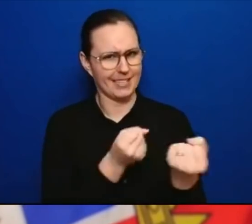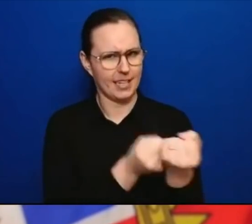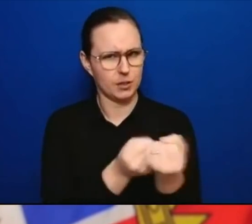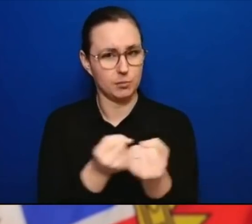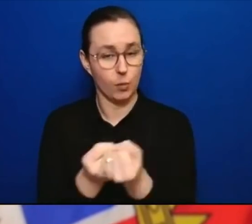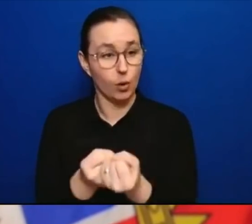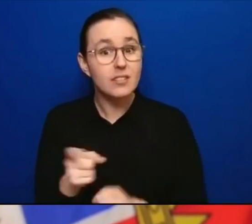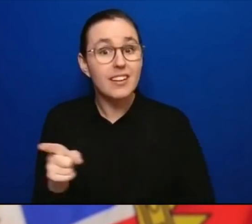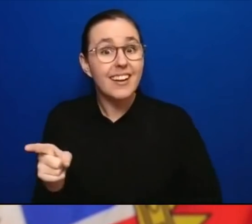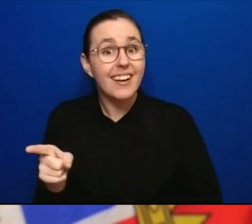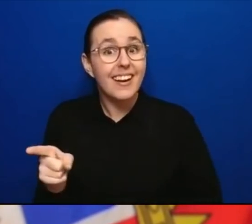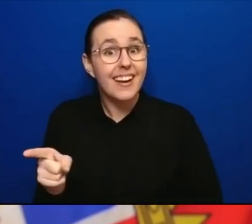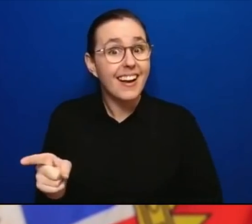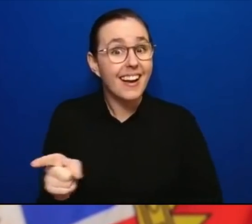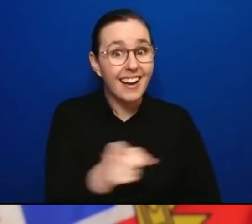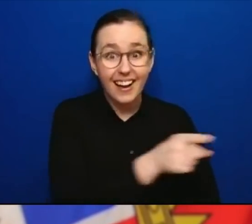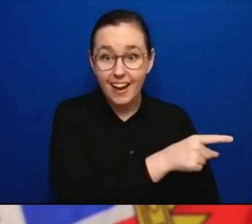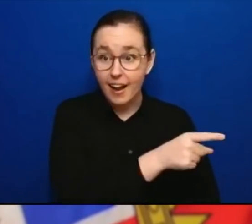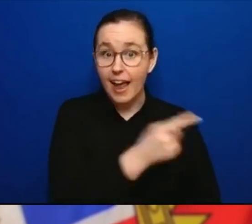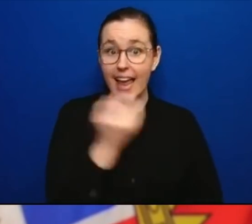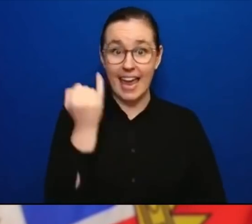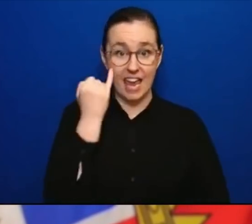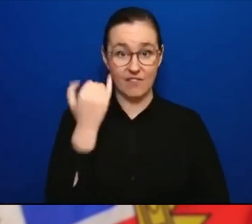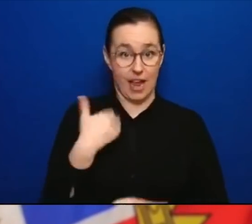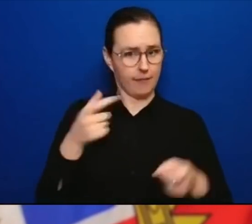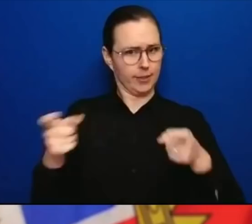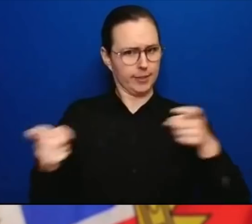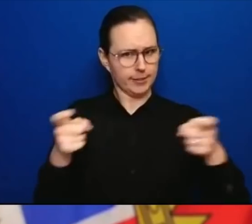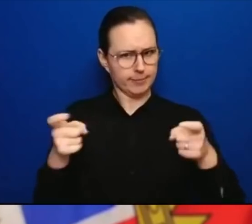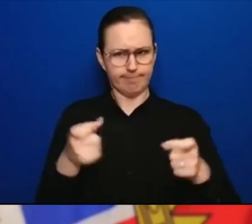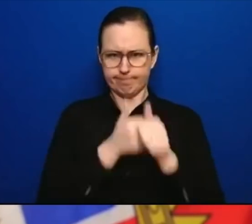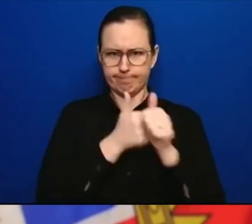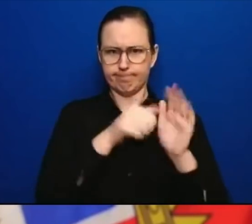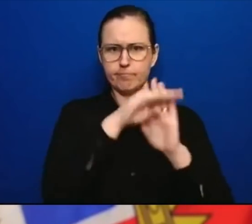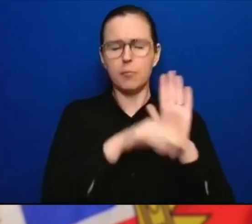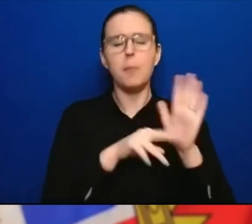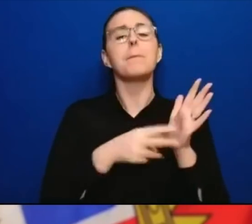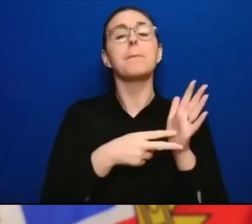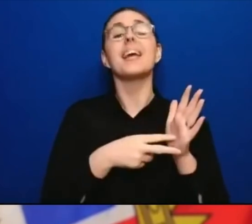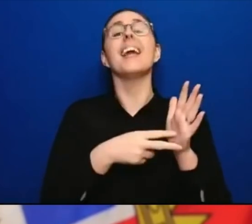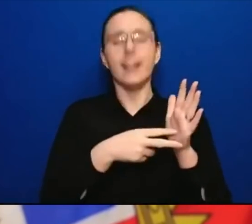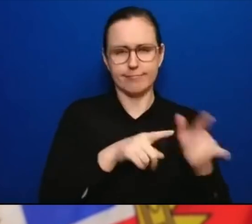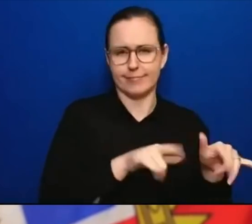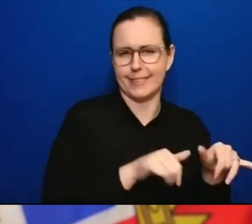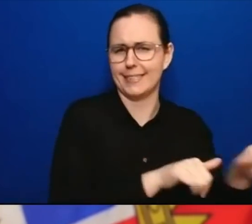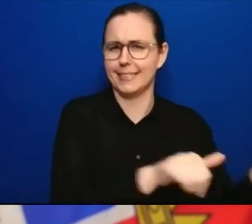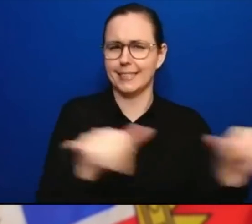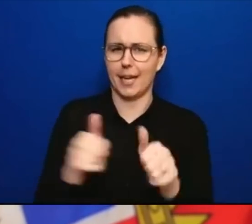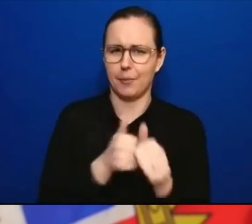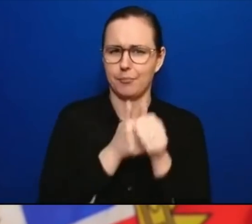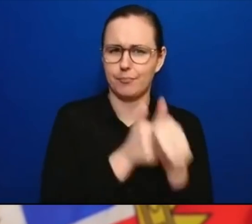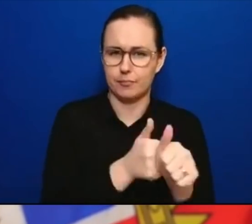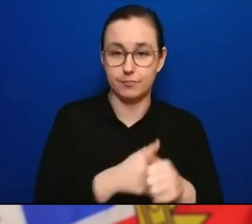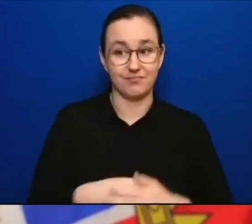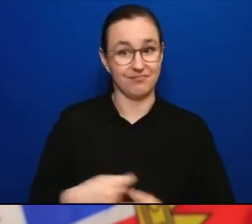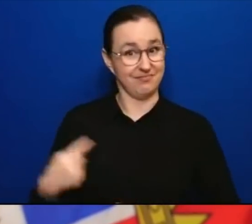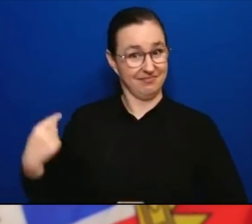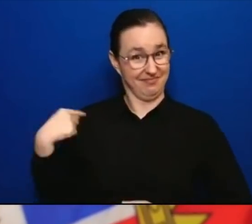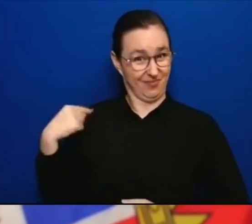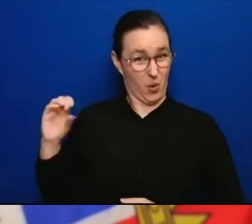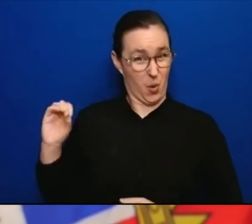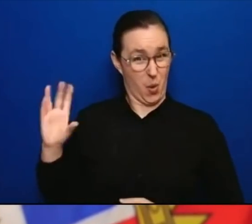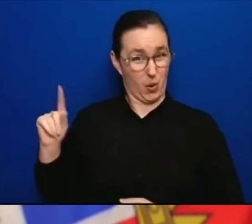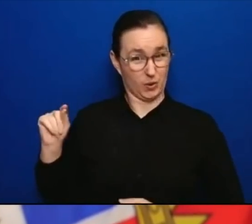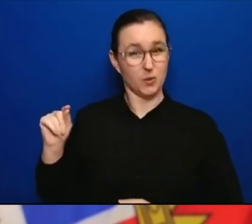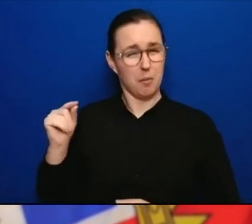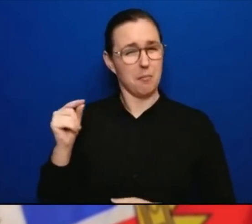health professionals are held to the same standard. And so I had given notice in the order in